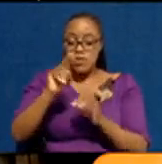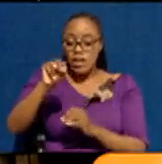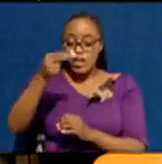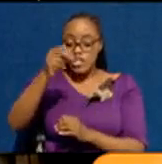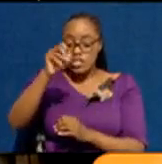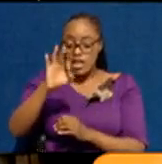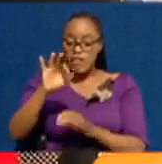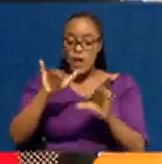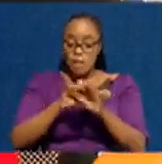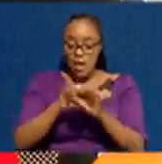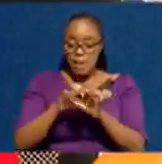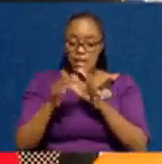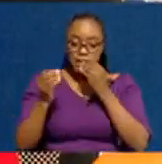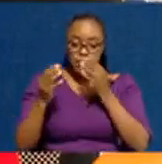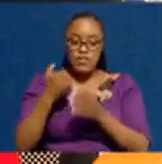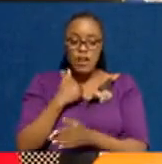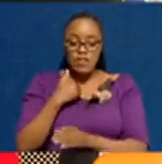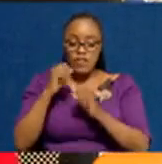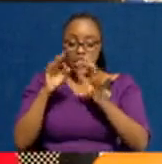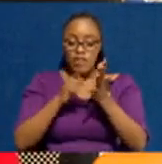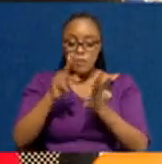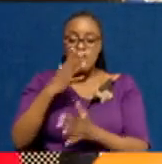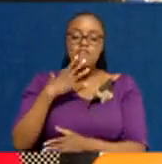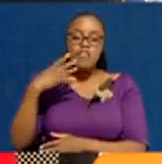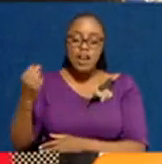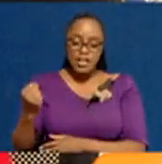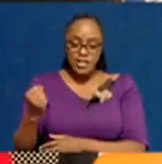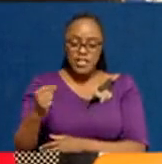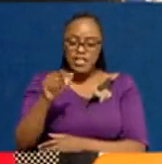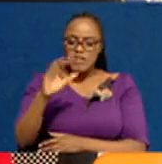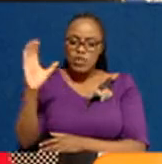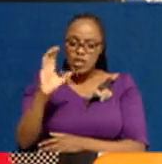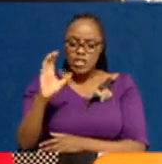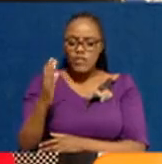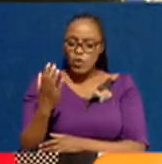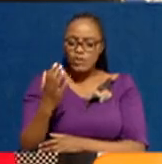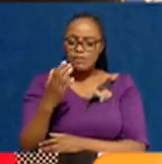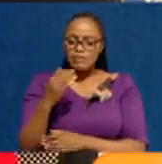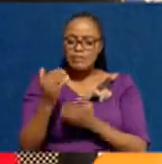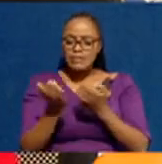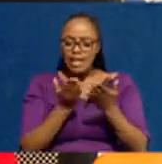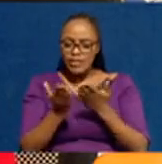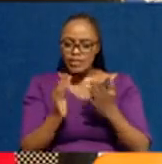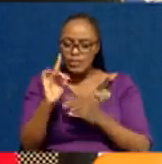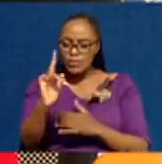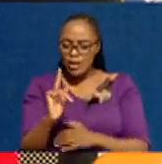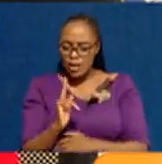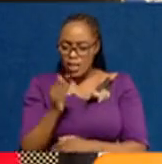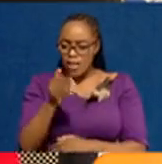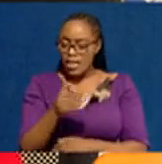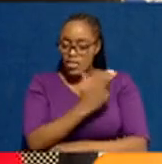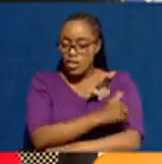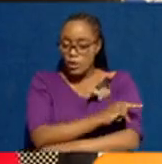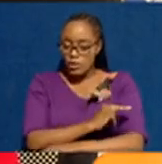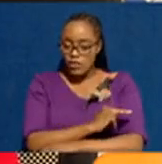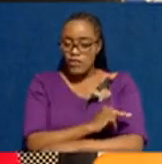membership is up to date. As long as you pay the 500 annual civil service, you come here, you walk in here. In fact,